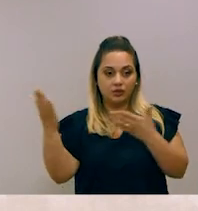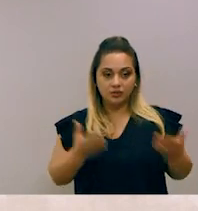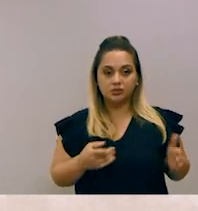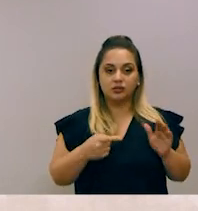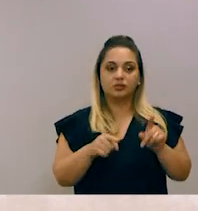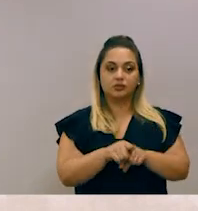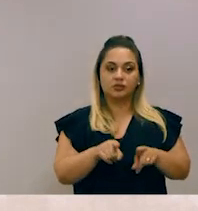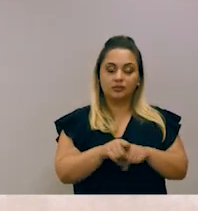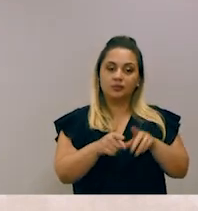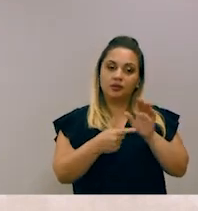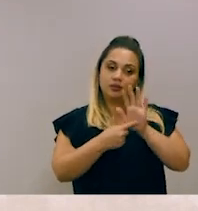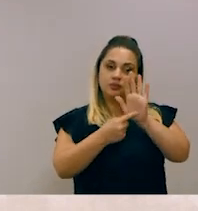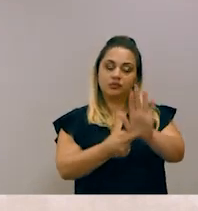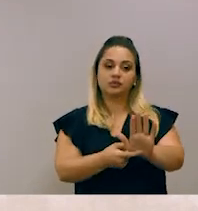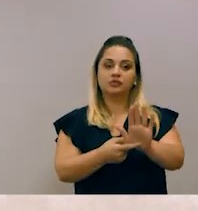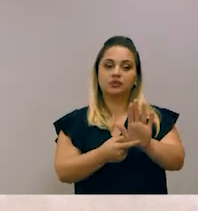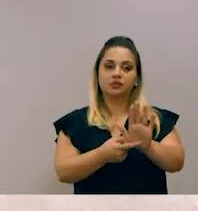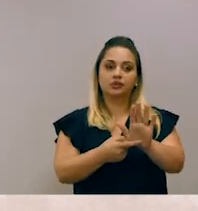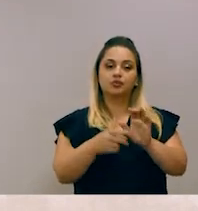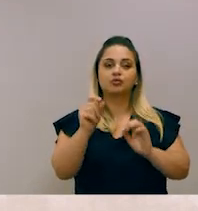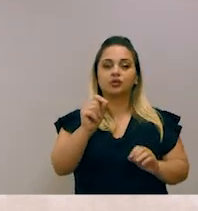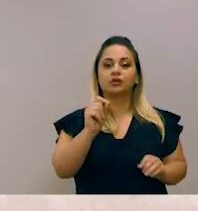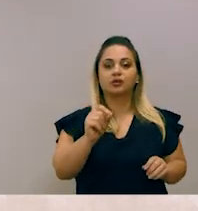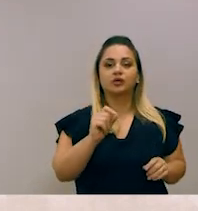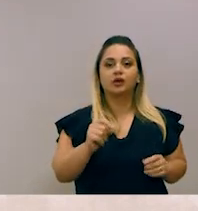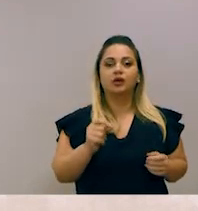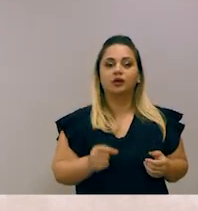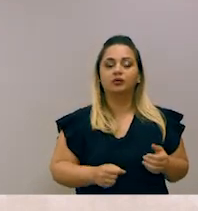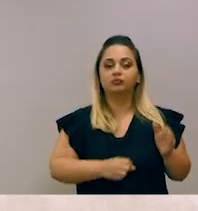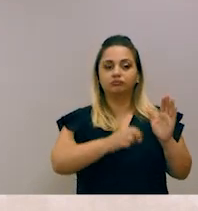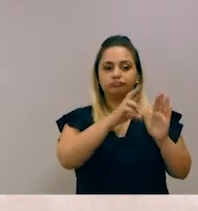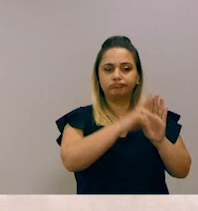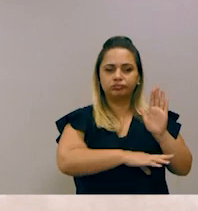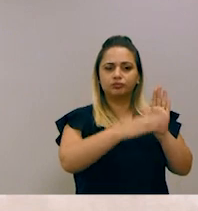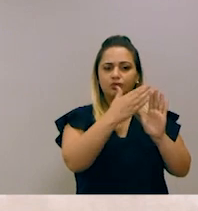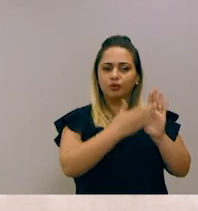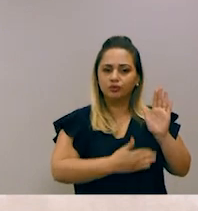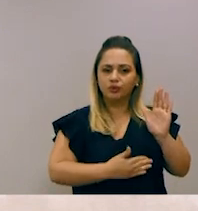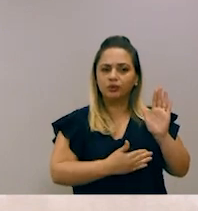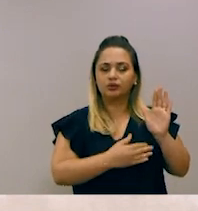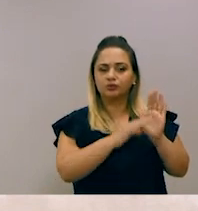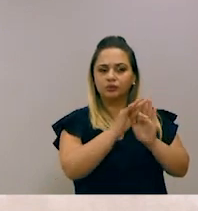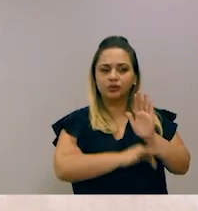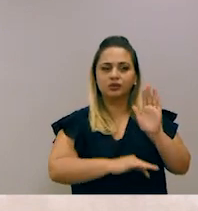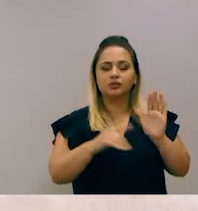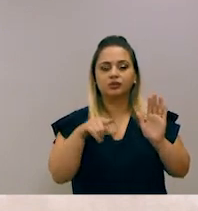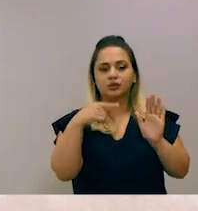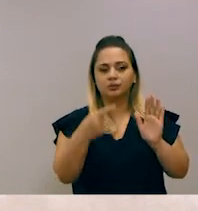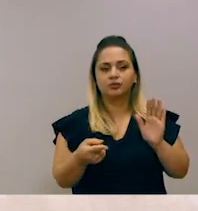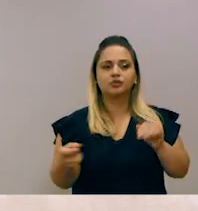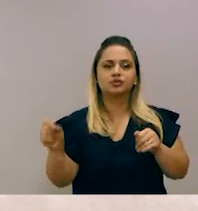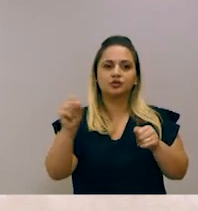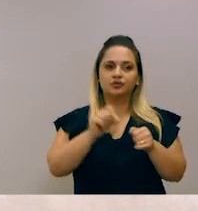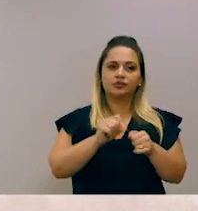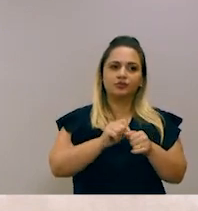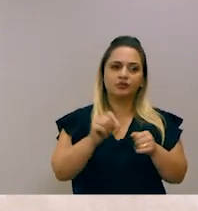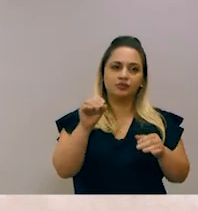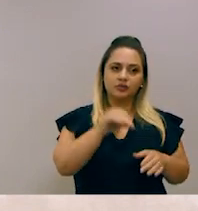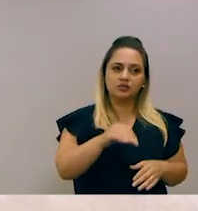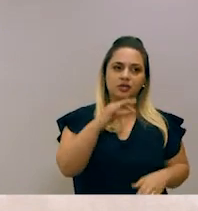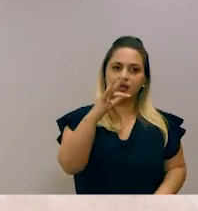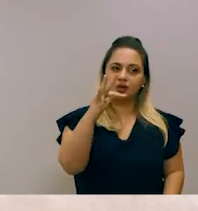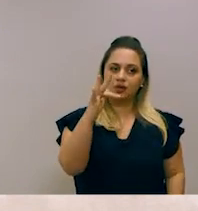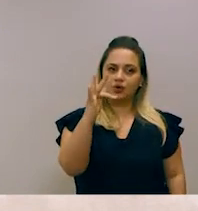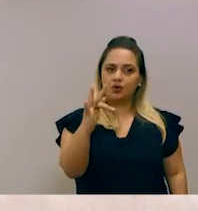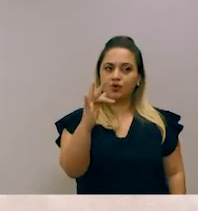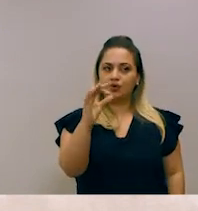Here I bring the bidimensional representation of the screenplays after applying fast text in